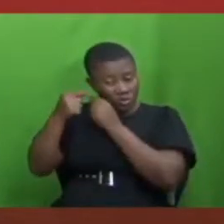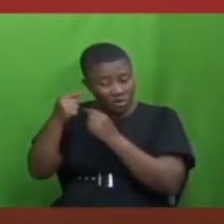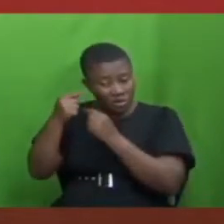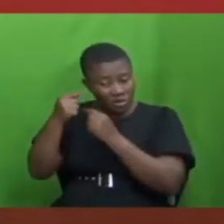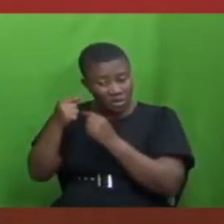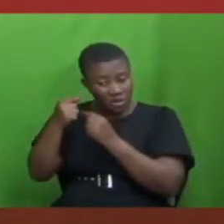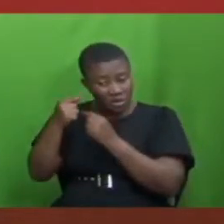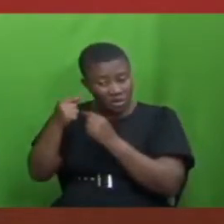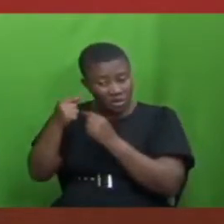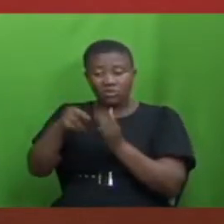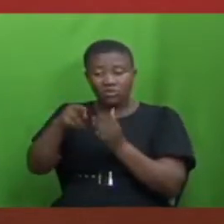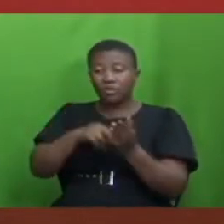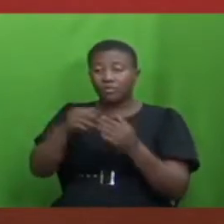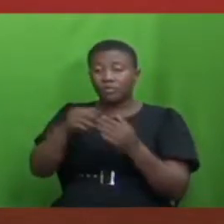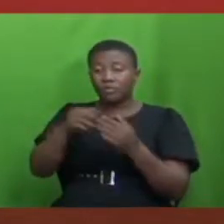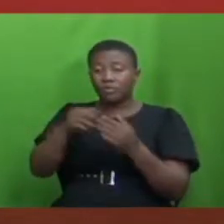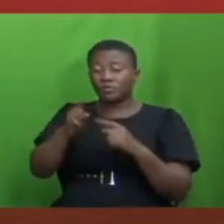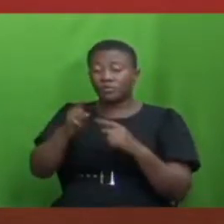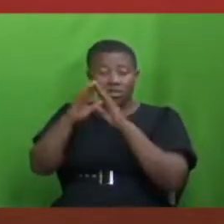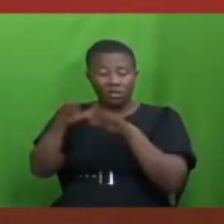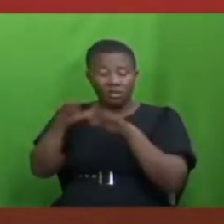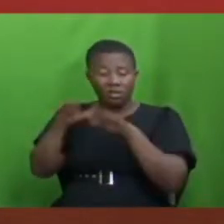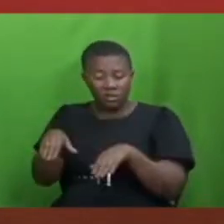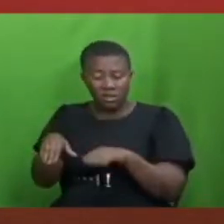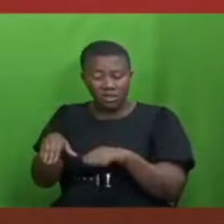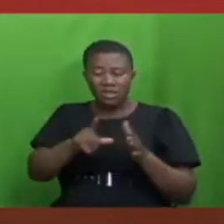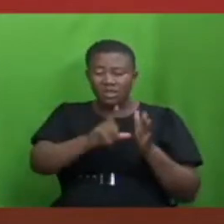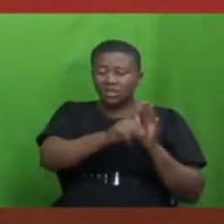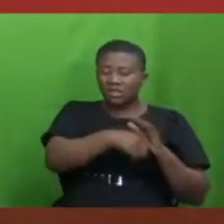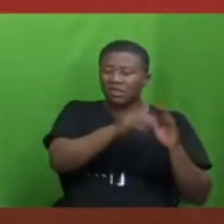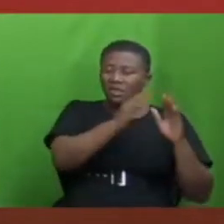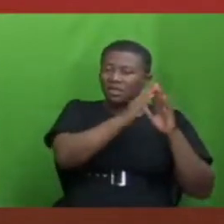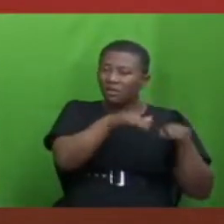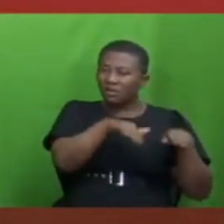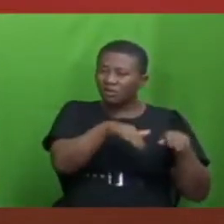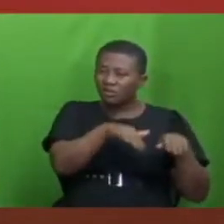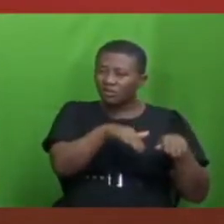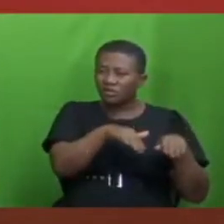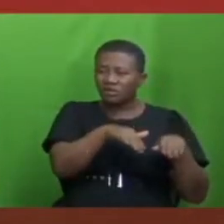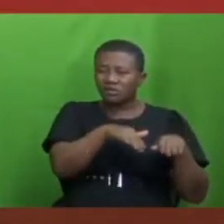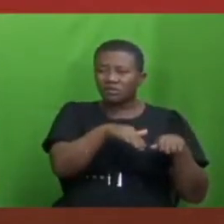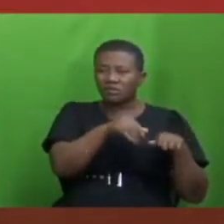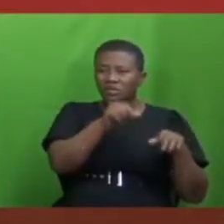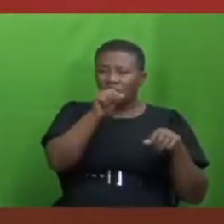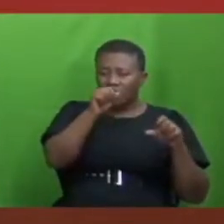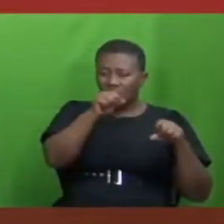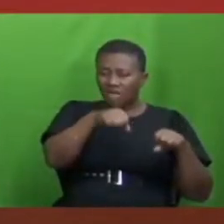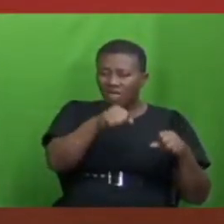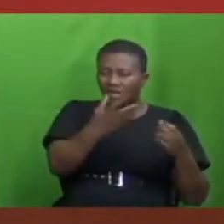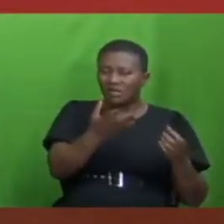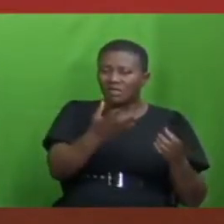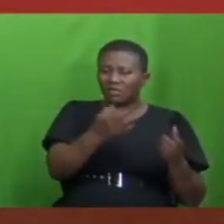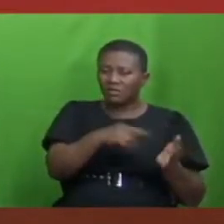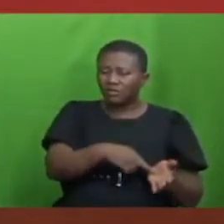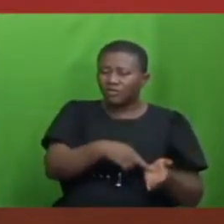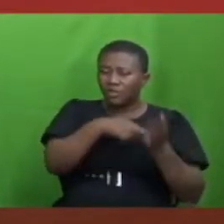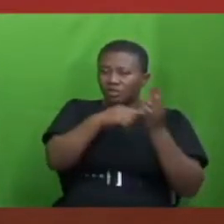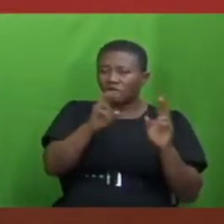House, and it is the House that can raise the issues that you are